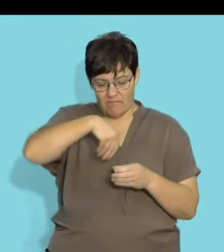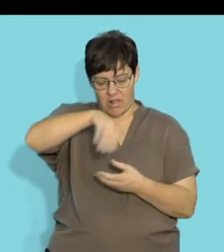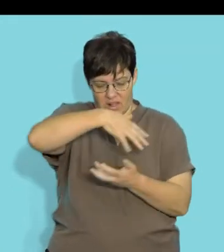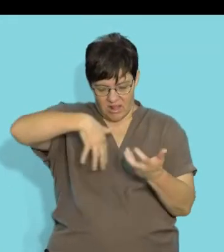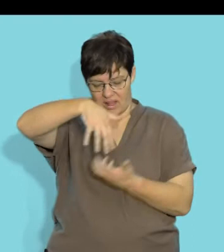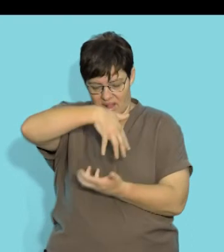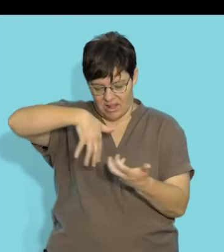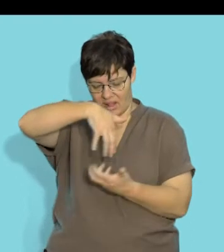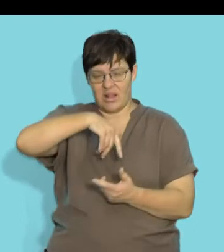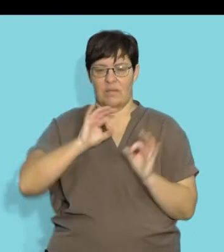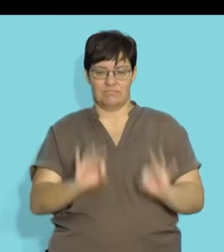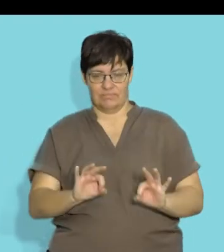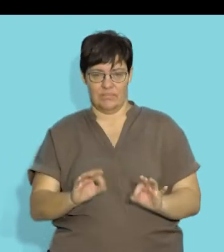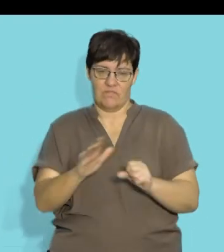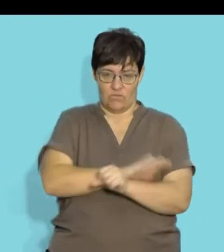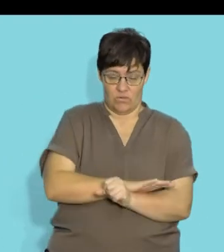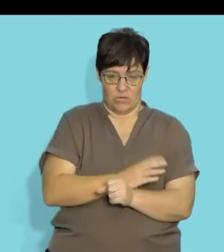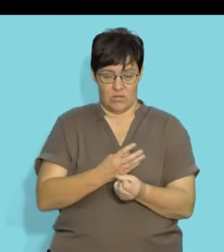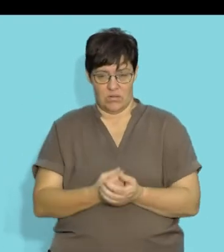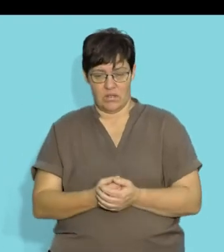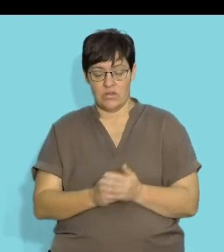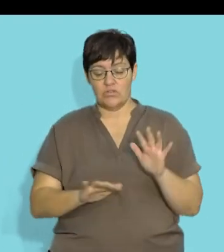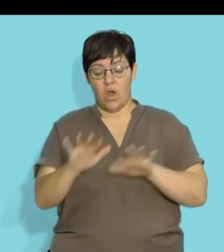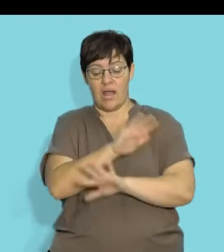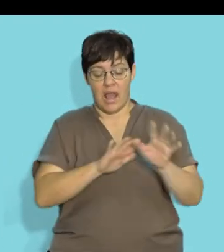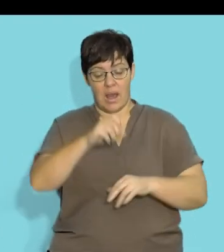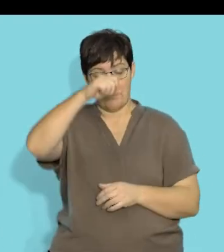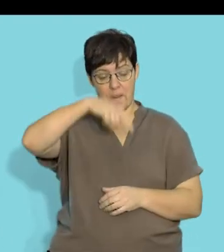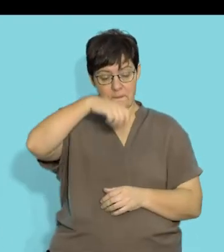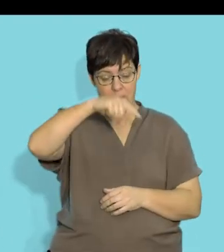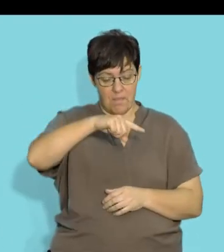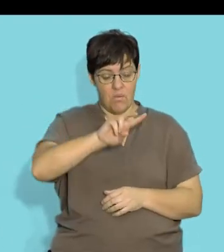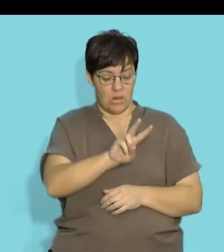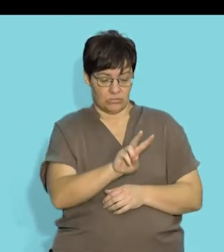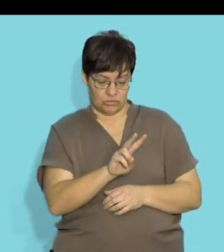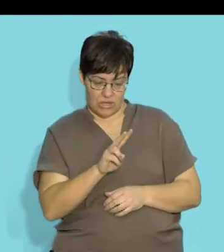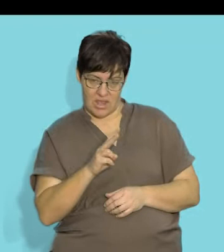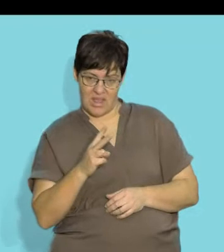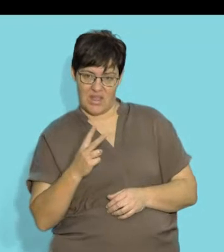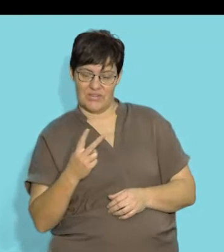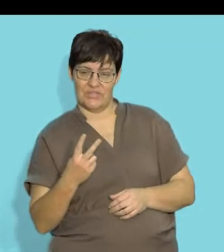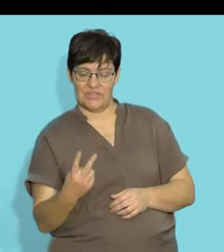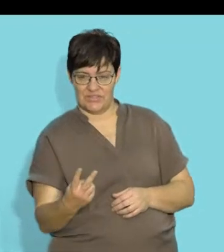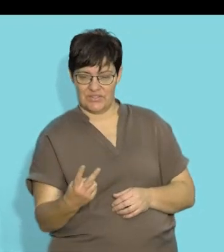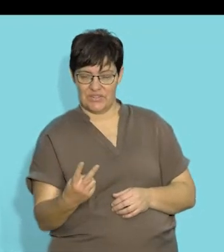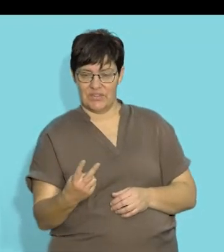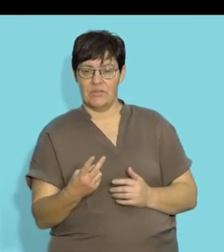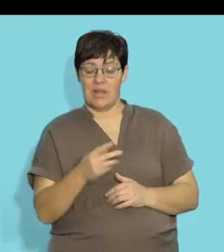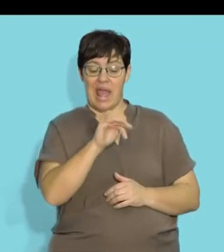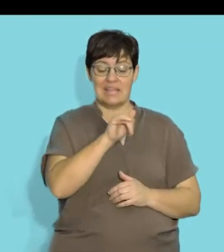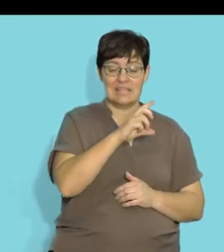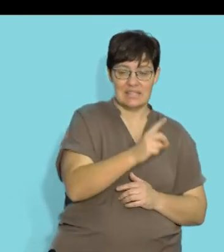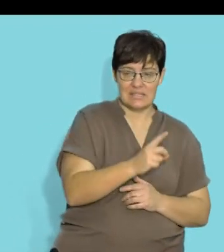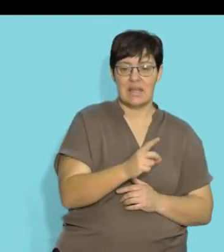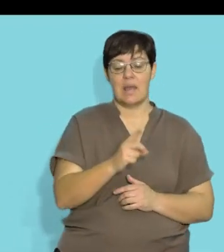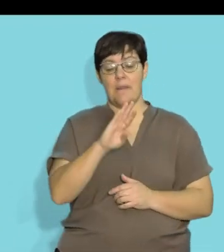all the substances have reacted completely, okay? And then the color of the unknown solution will change in the region where the